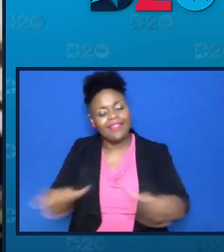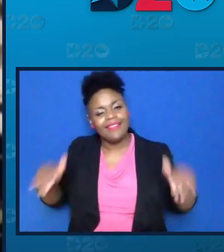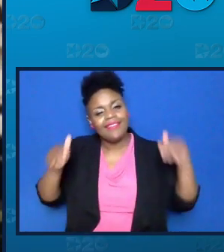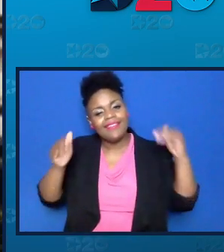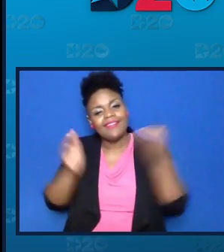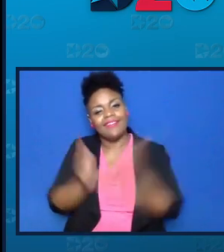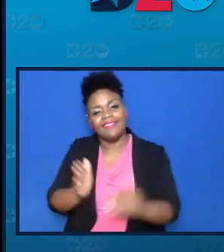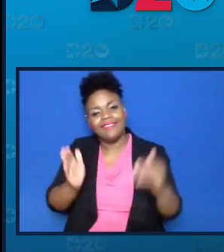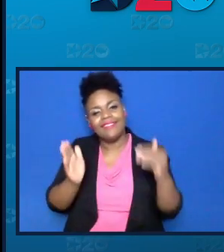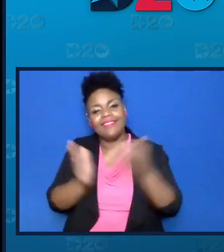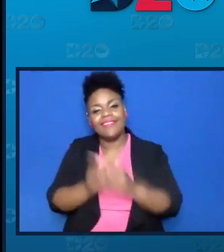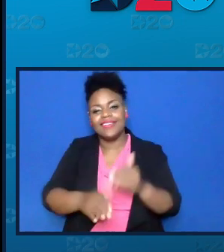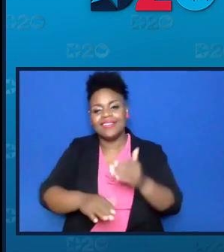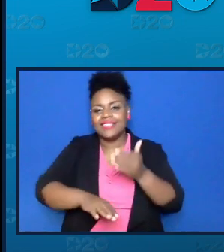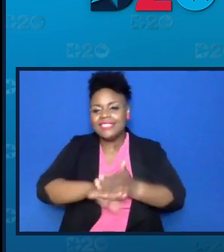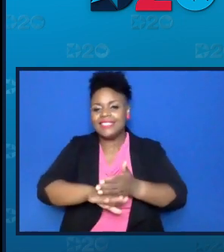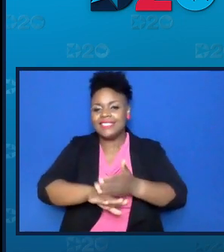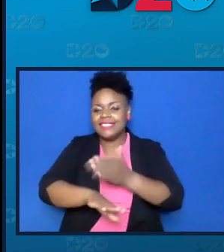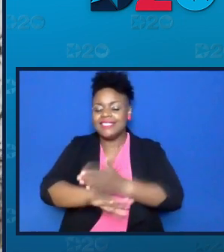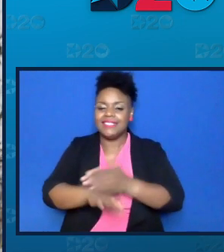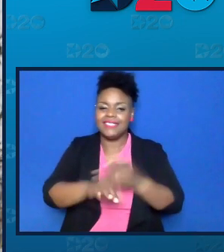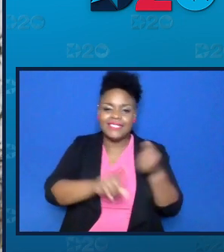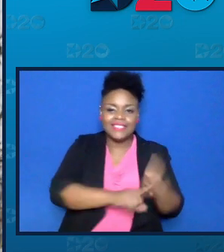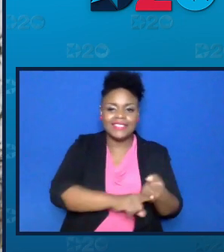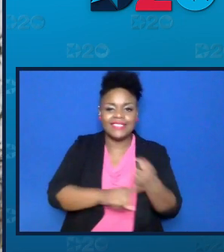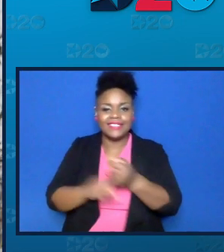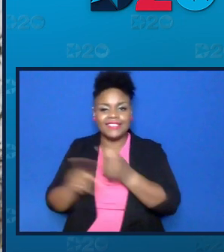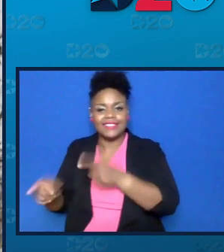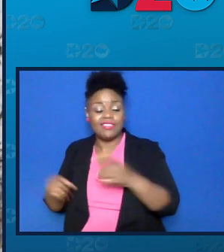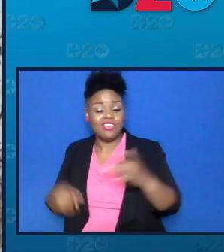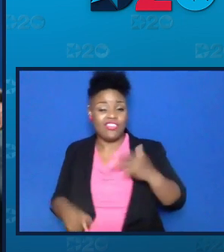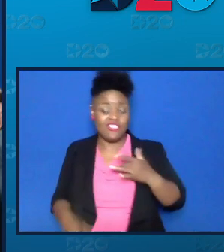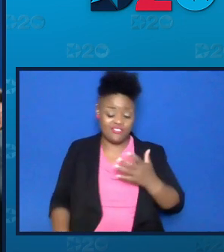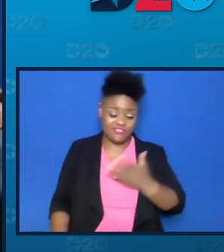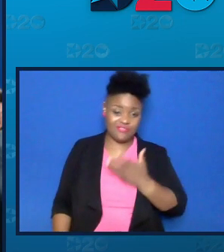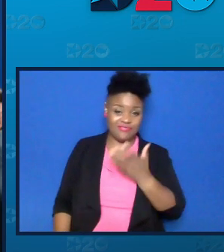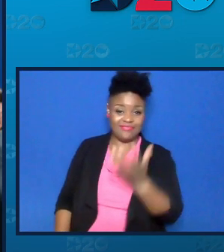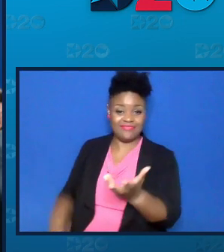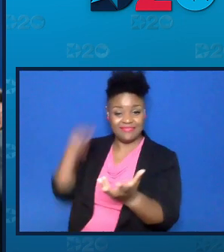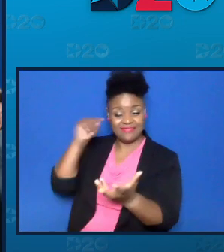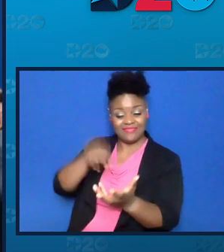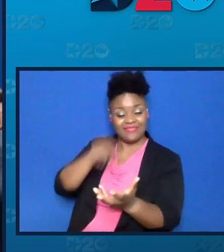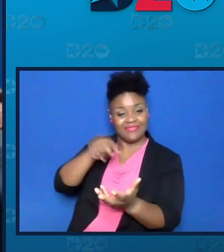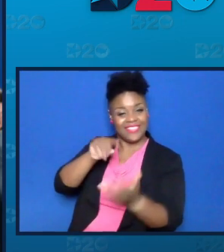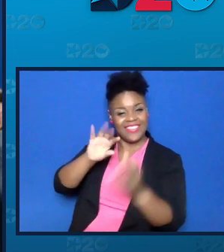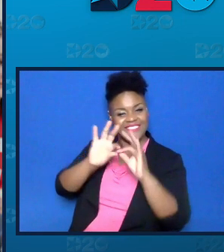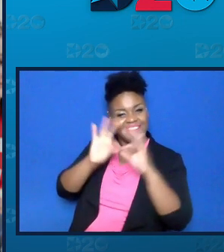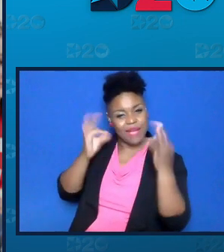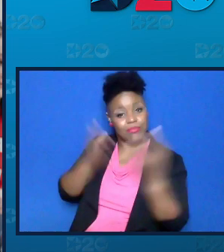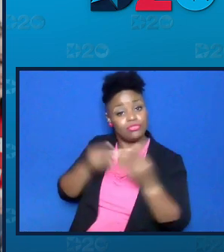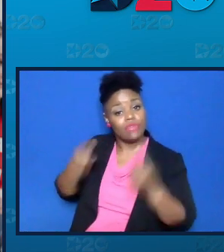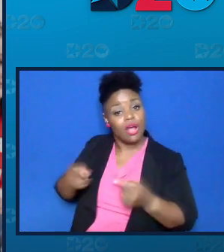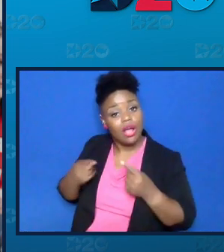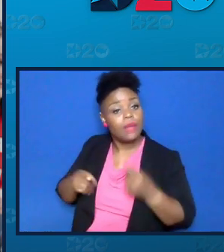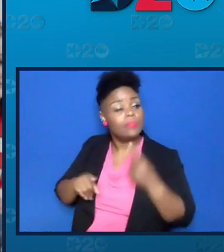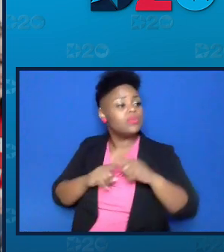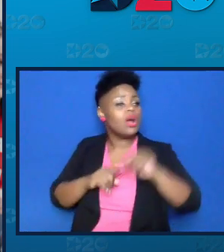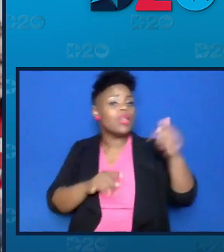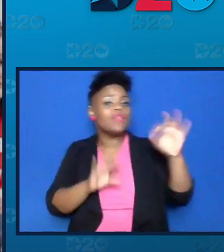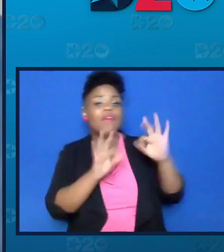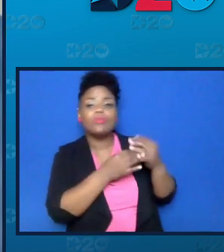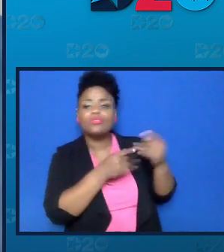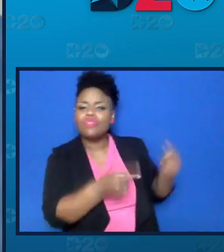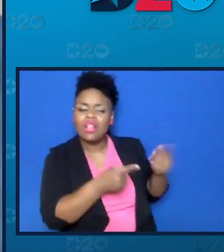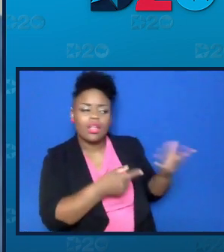in his heart the struggles of his family and every family, always fighting to make his